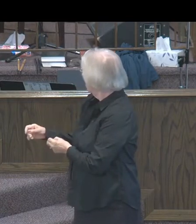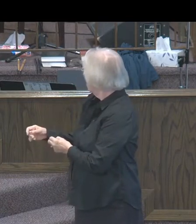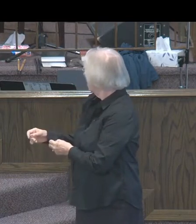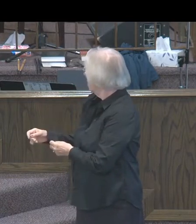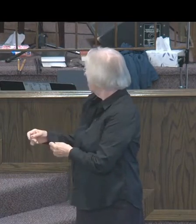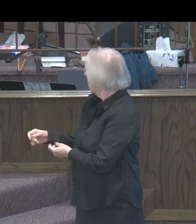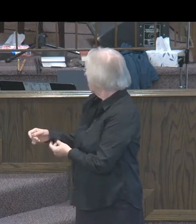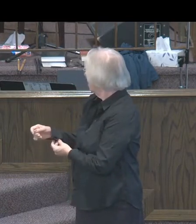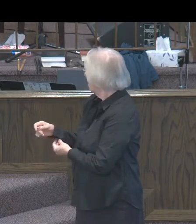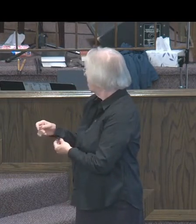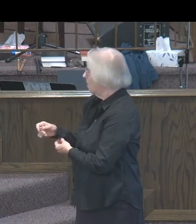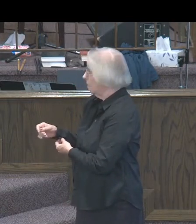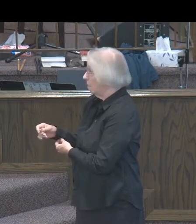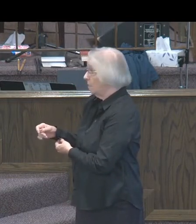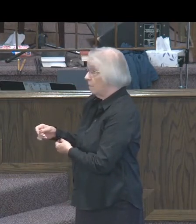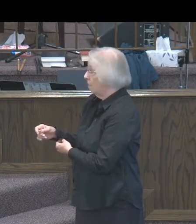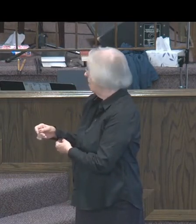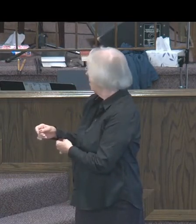Oh, it's not you anymore. Never mind.